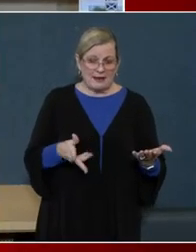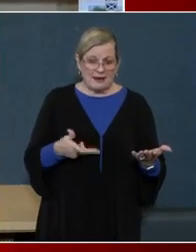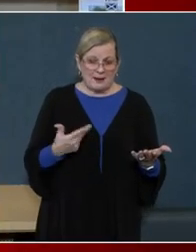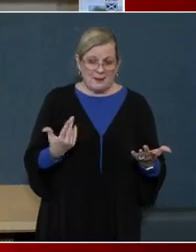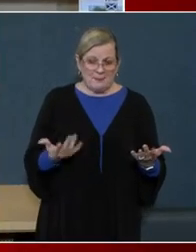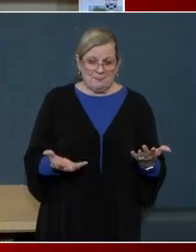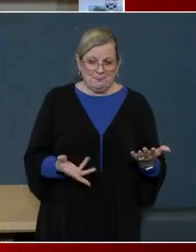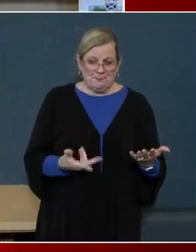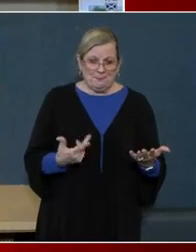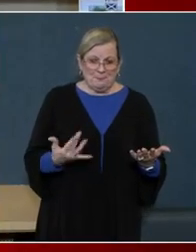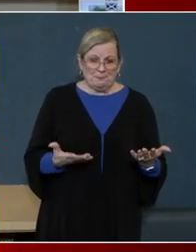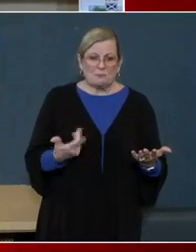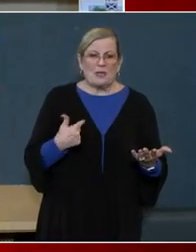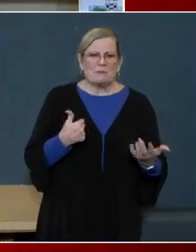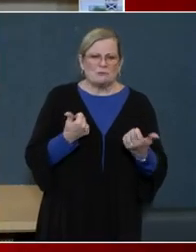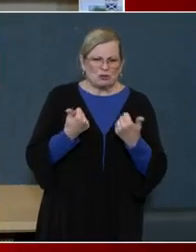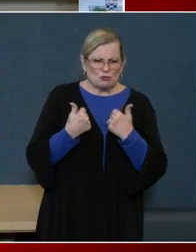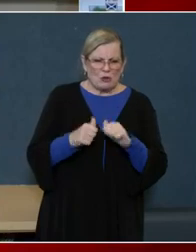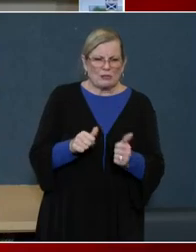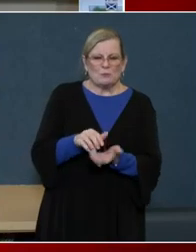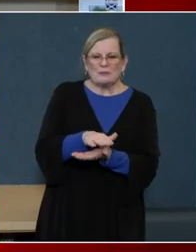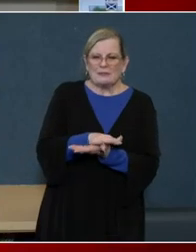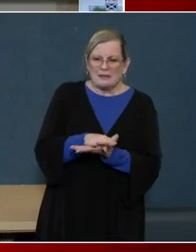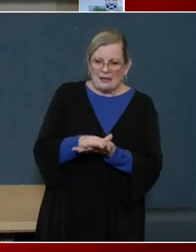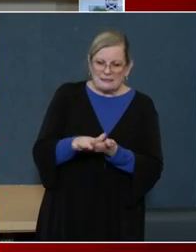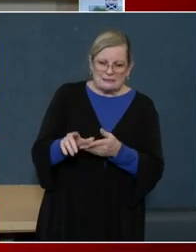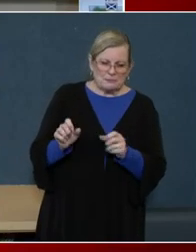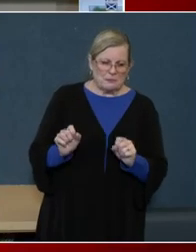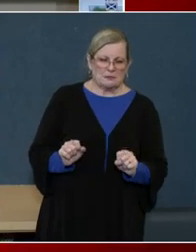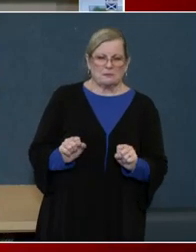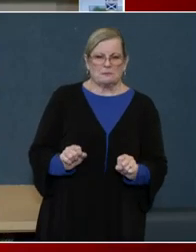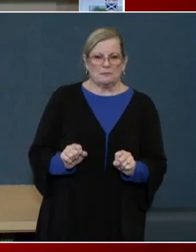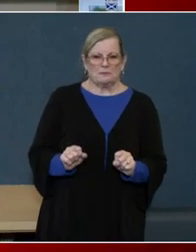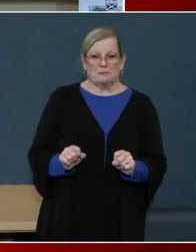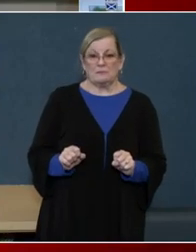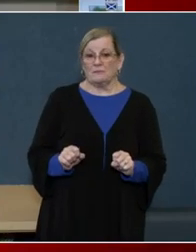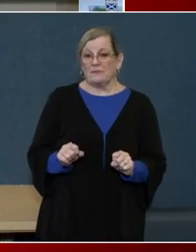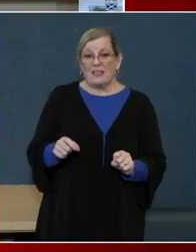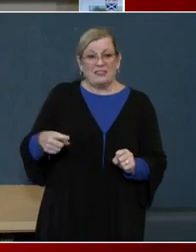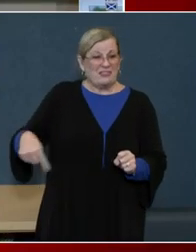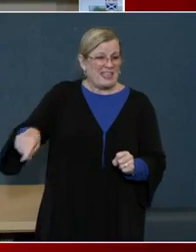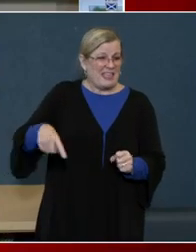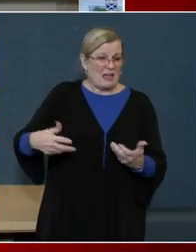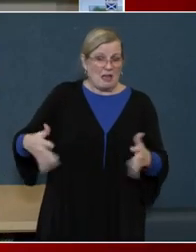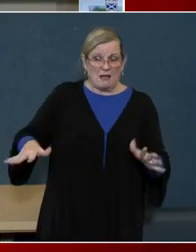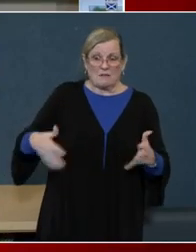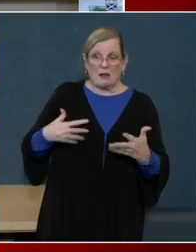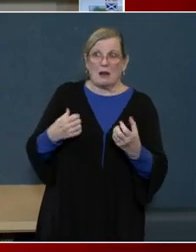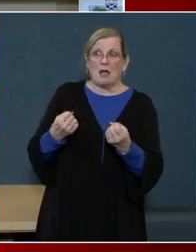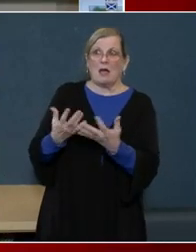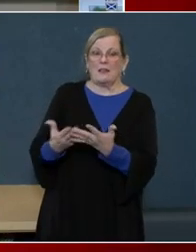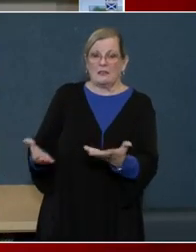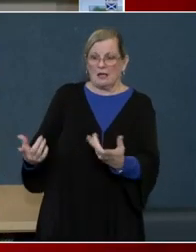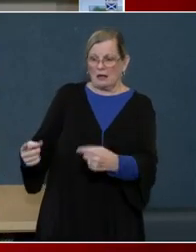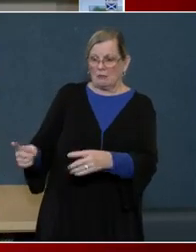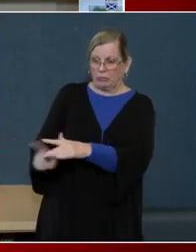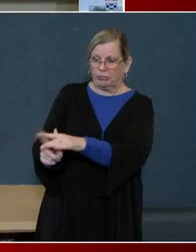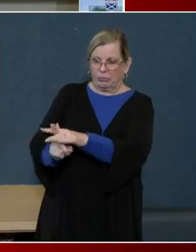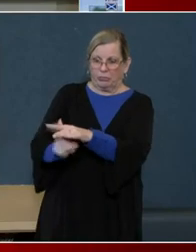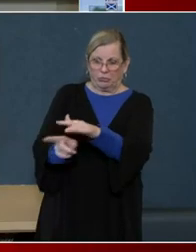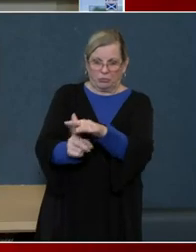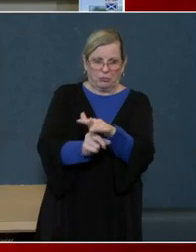situation as I can be, that a lot was going on, and they have their hands full with a lot on kind of that